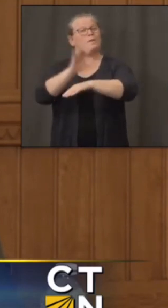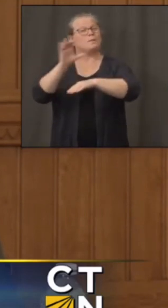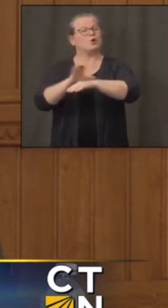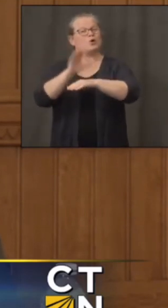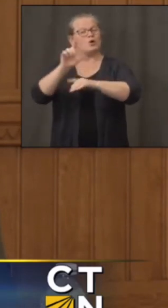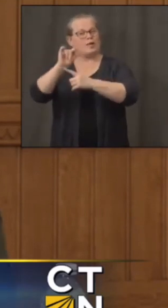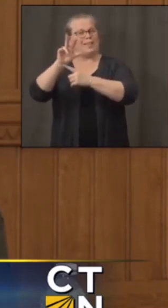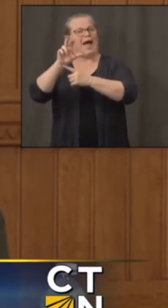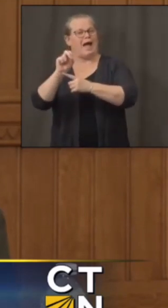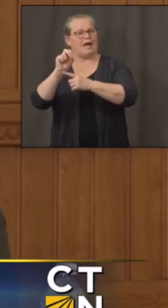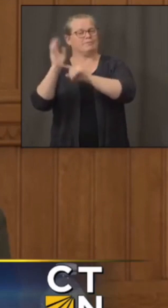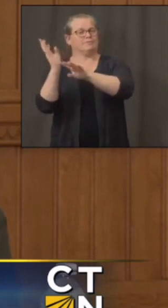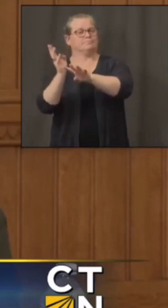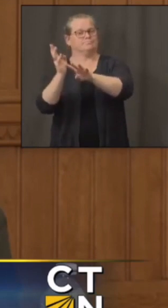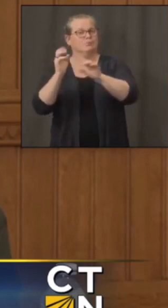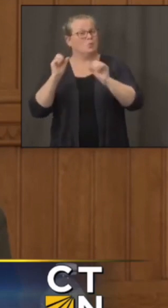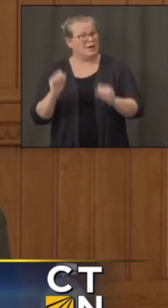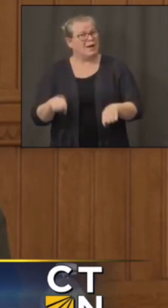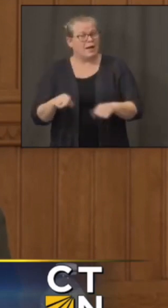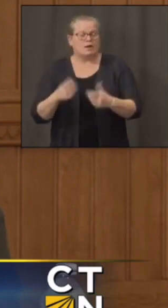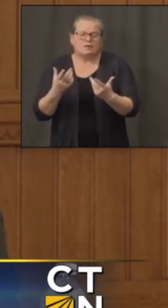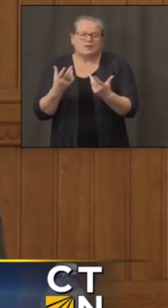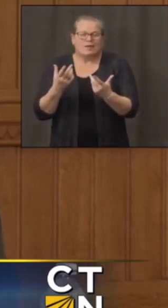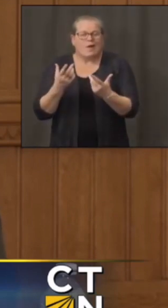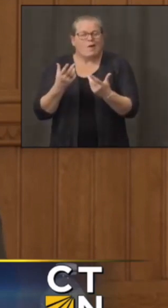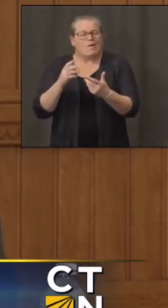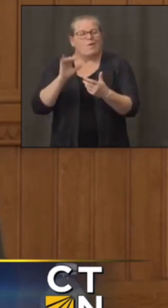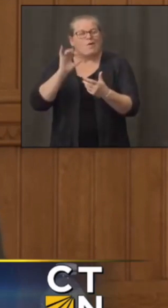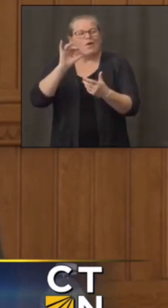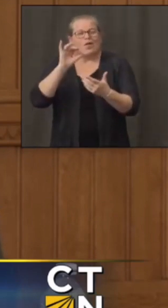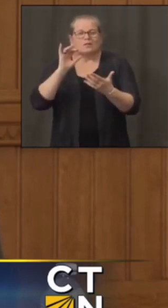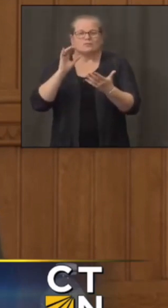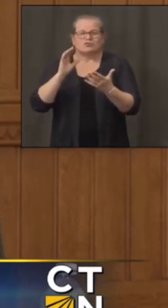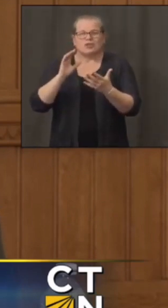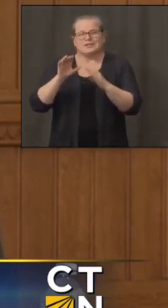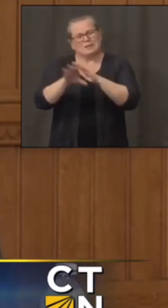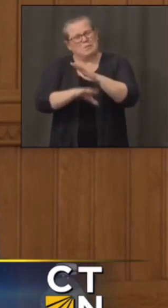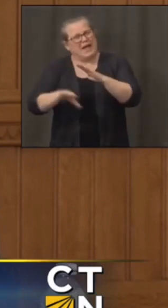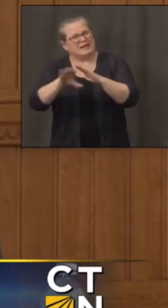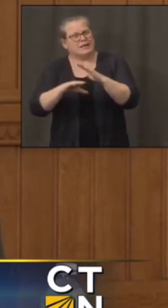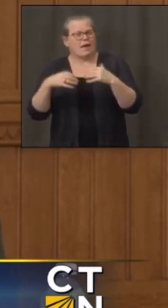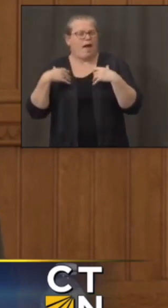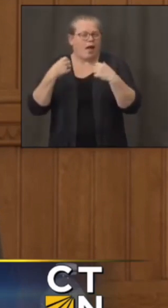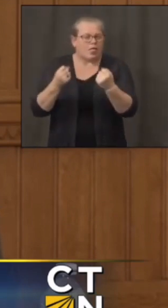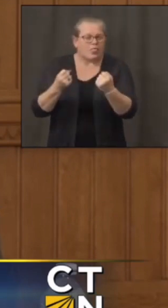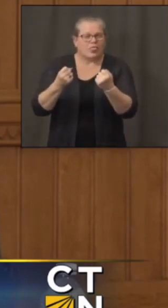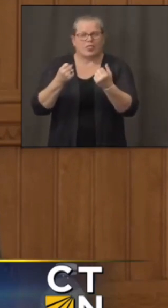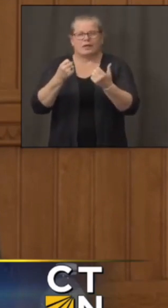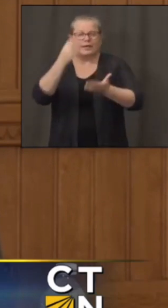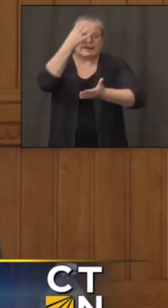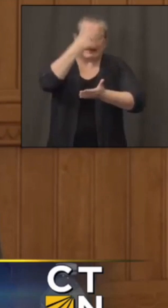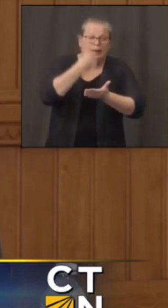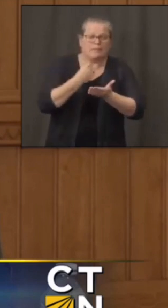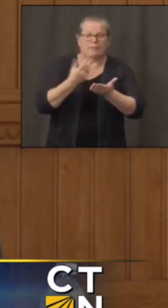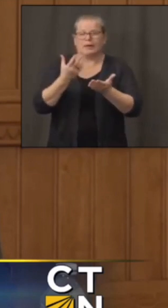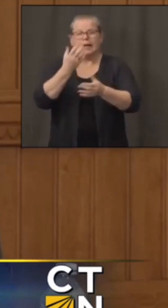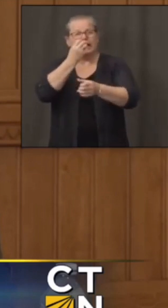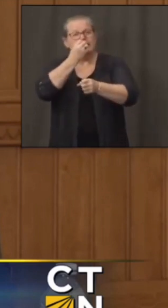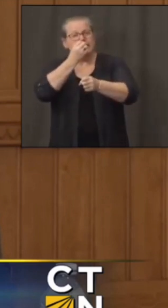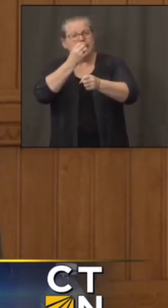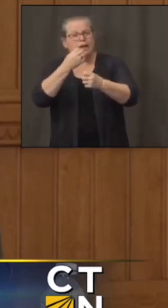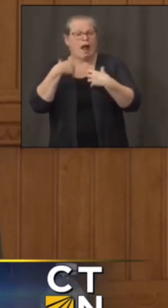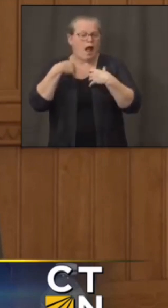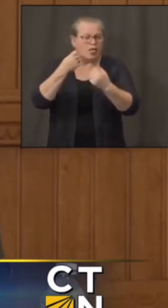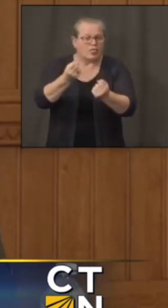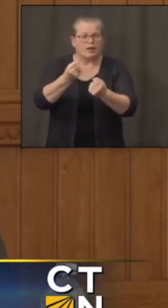I think paying attention just to some of those basic wellness things, sleeping, getting enough eating